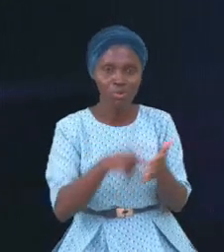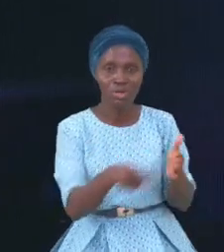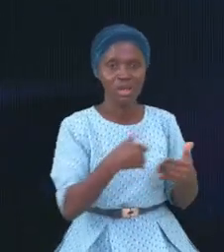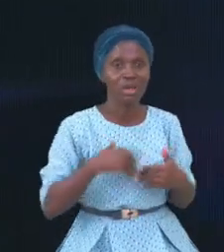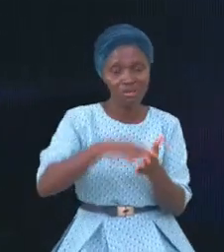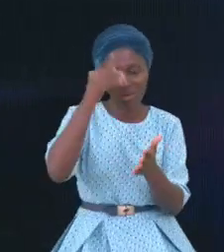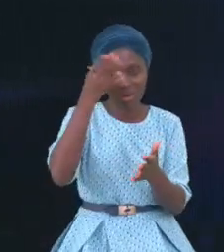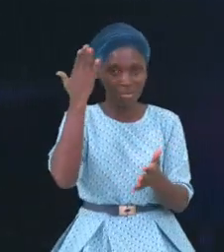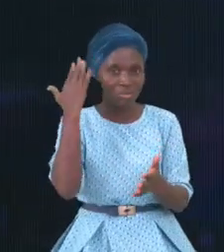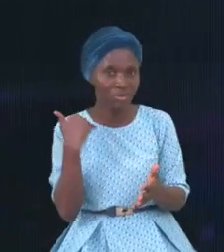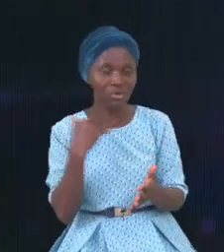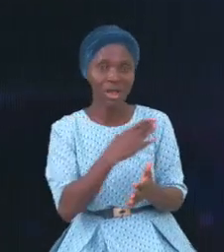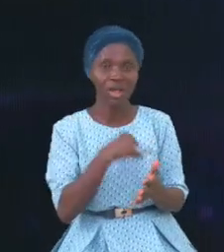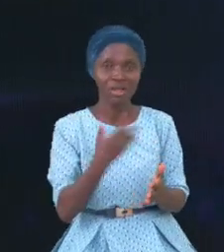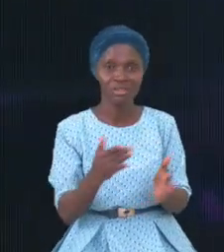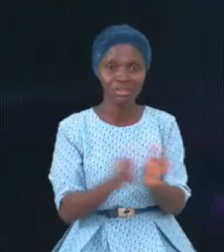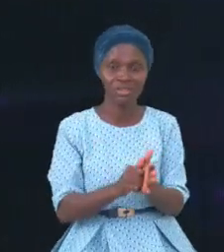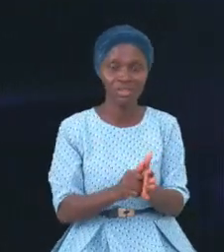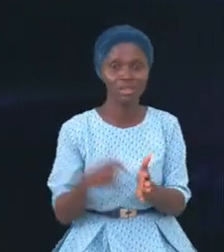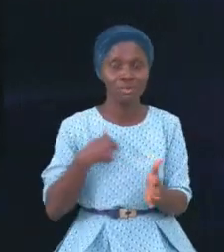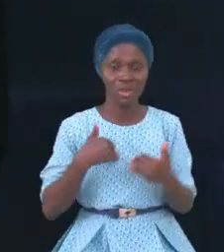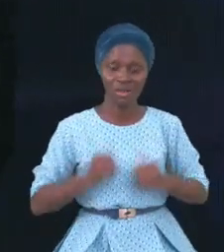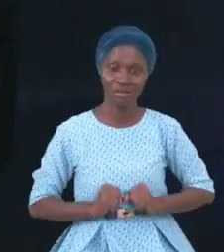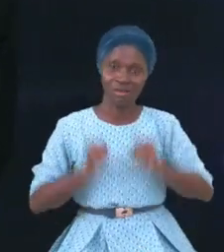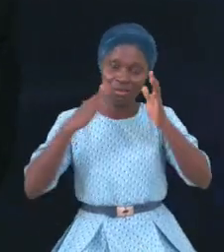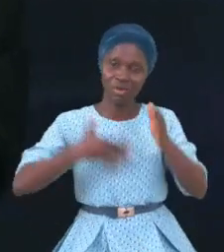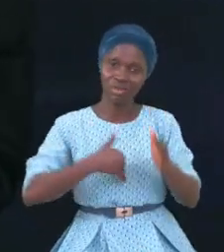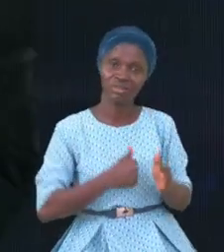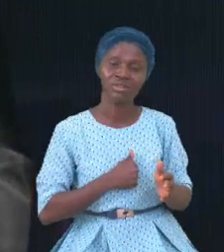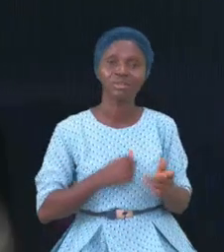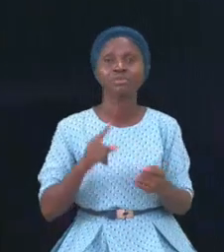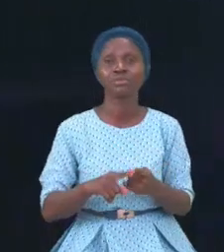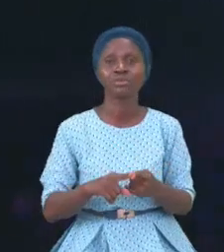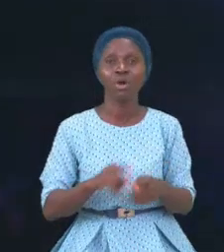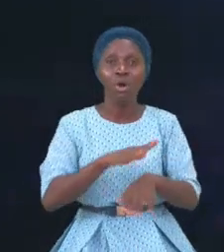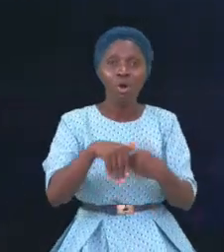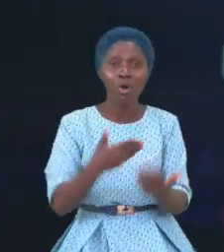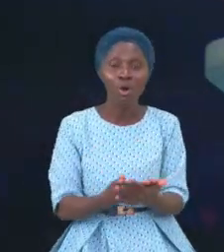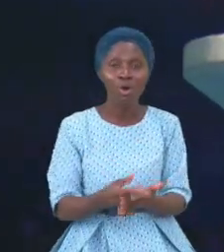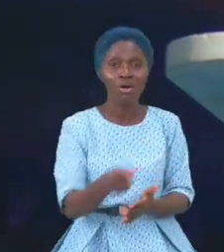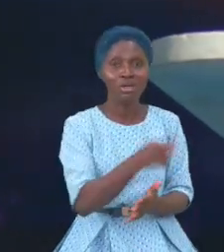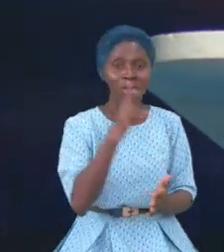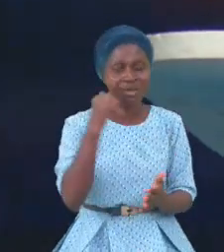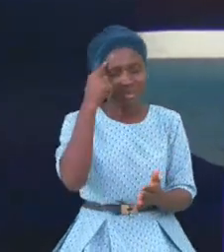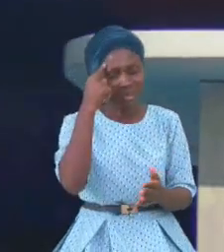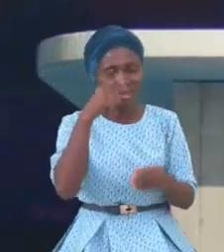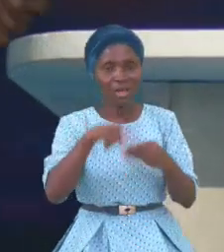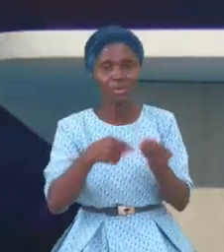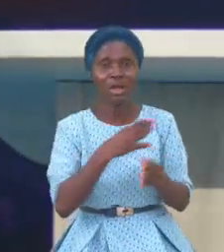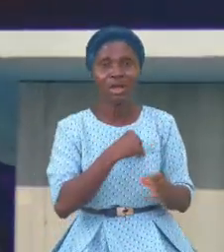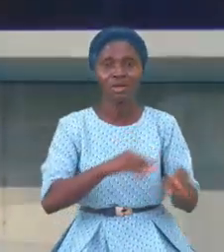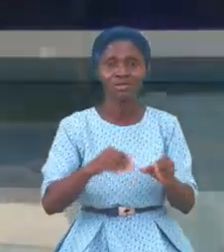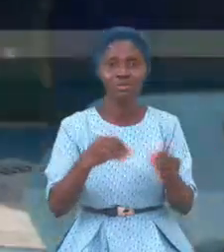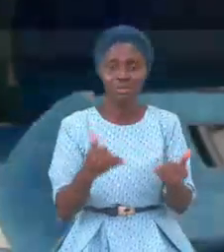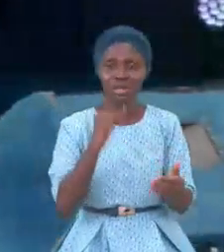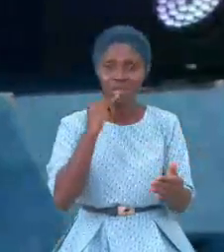committed ourselves to. And now all that will come is atrocity. Think about an Aaron that has heard,